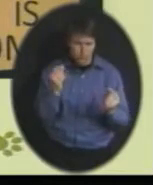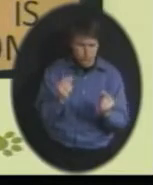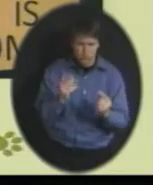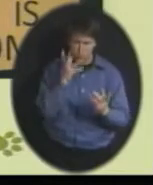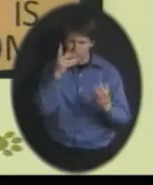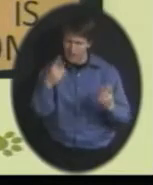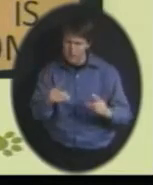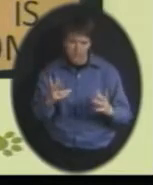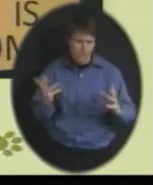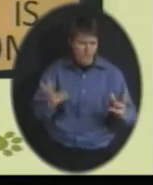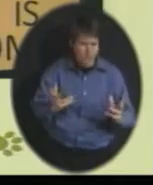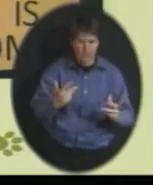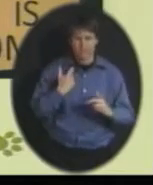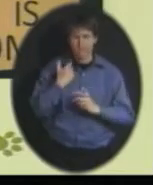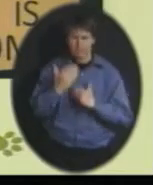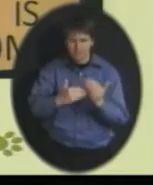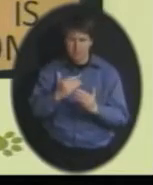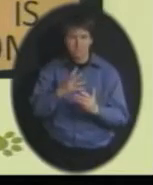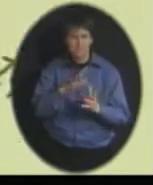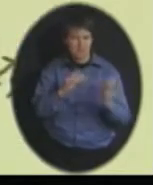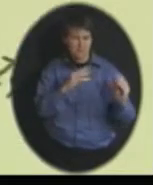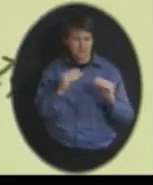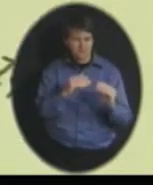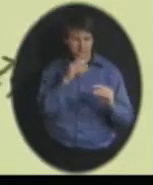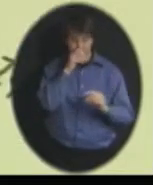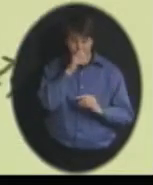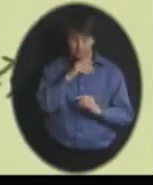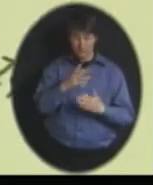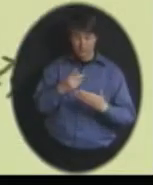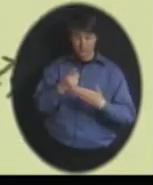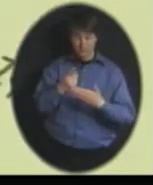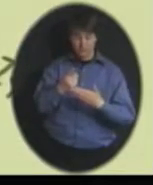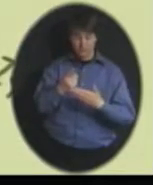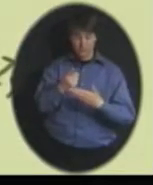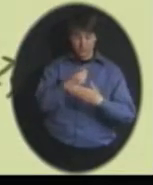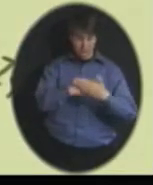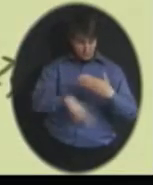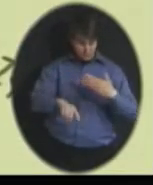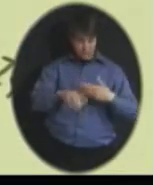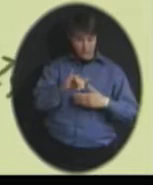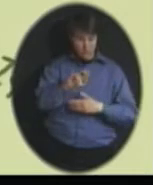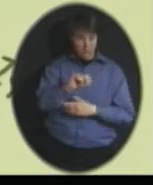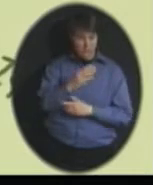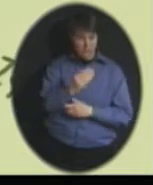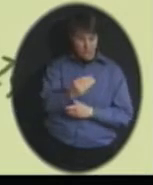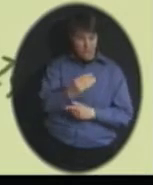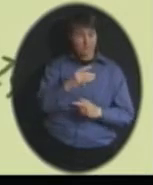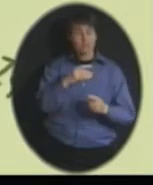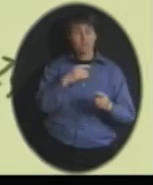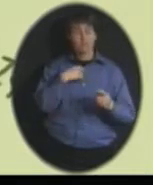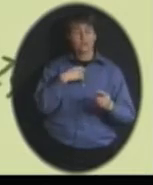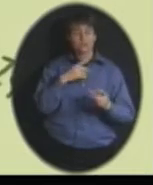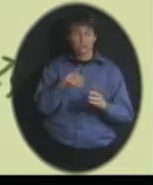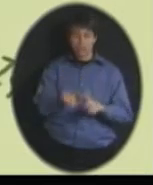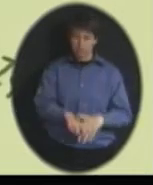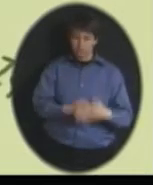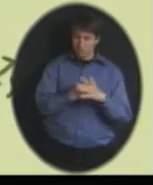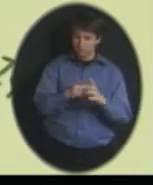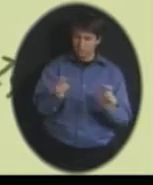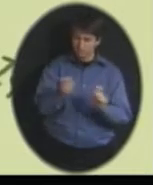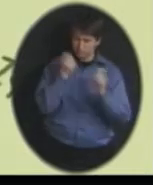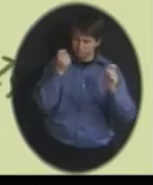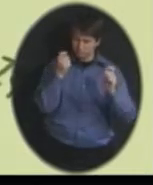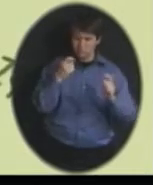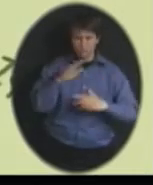that type of thing. So the next Monday when they came in, January 14th, this was our kickoff, and all